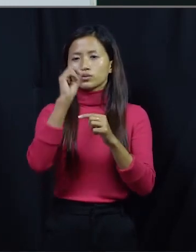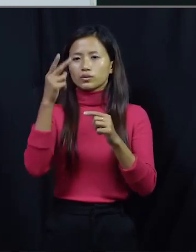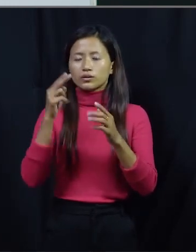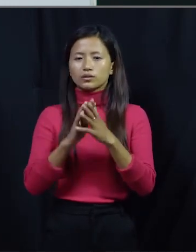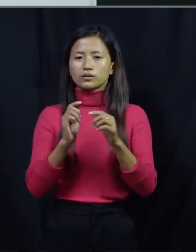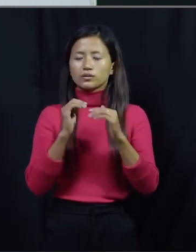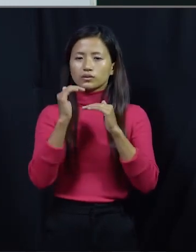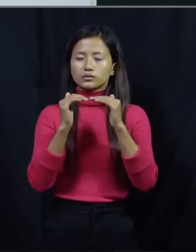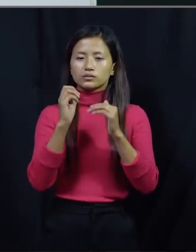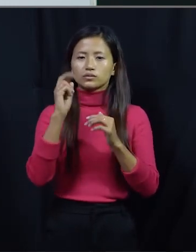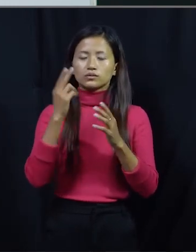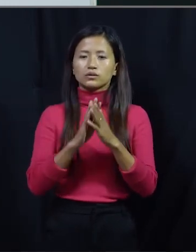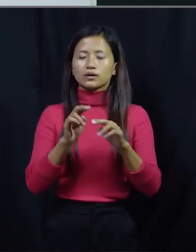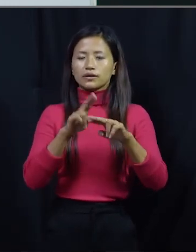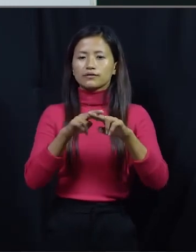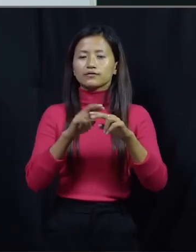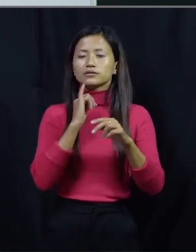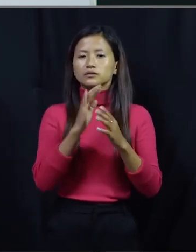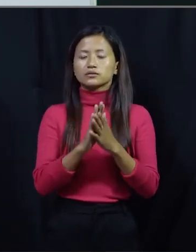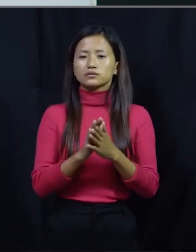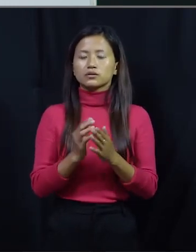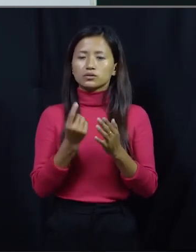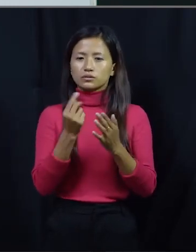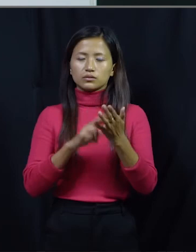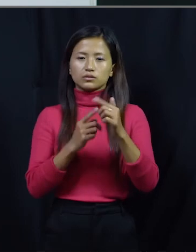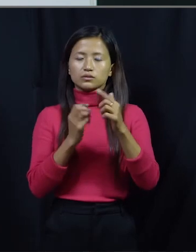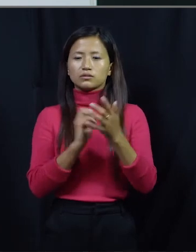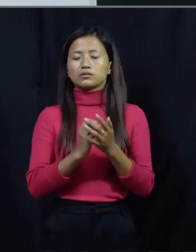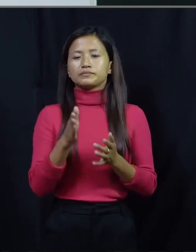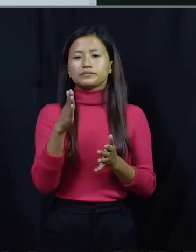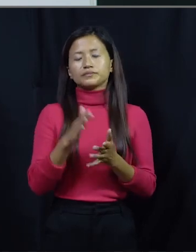Therefore, f is not onto.